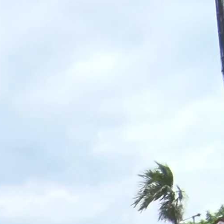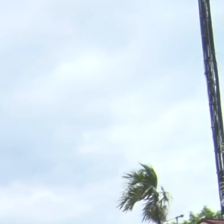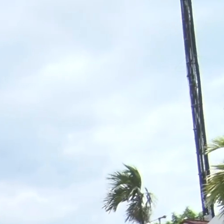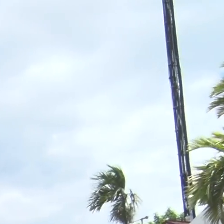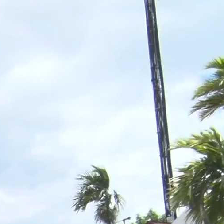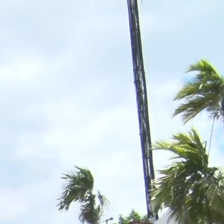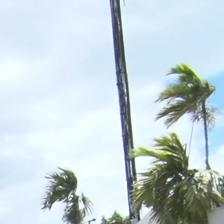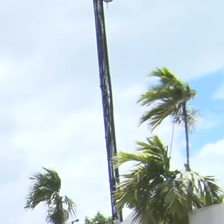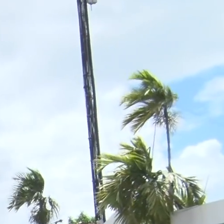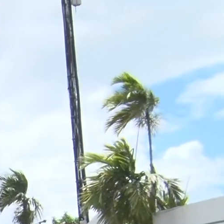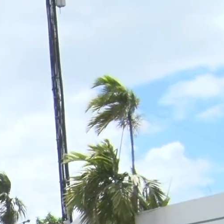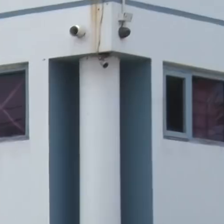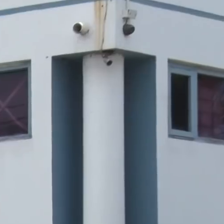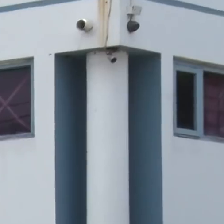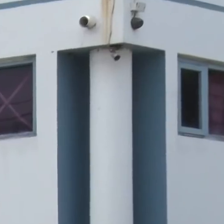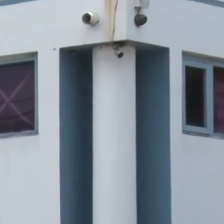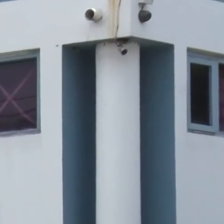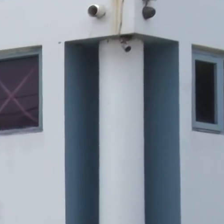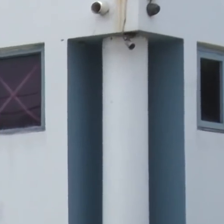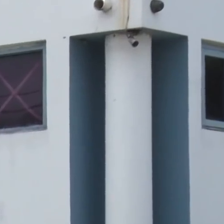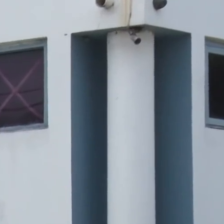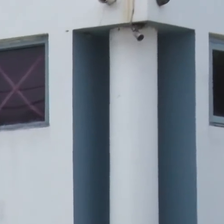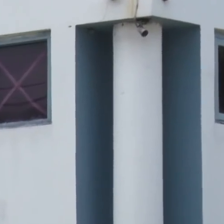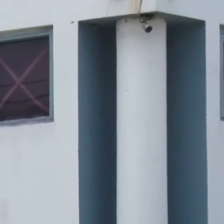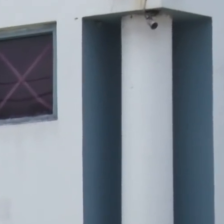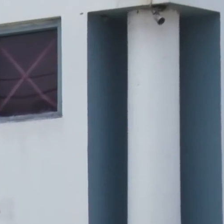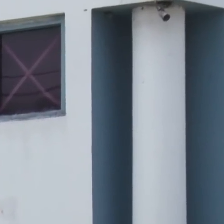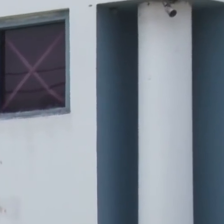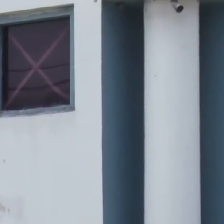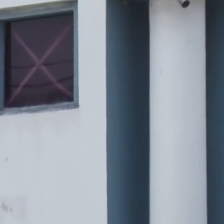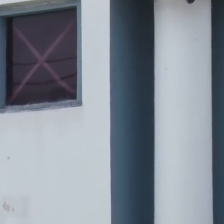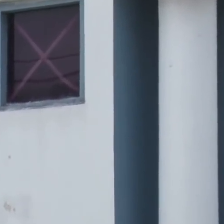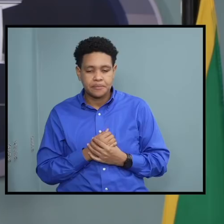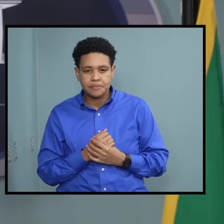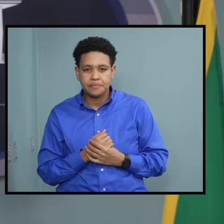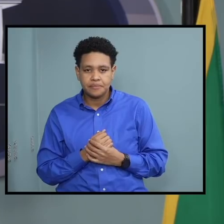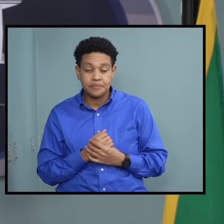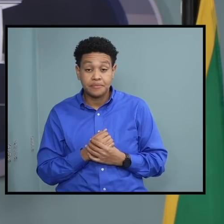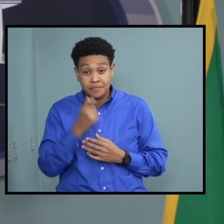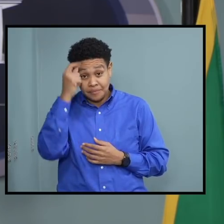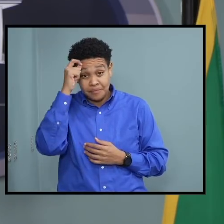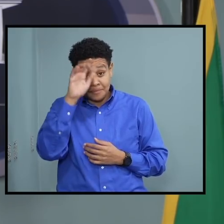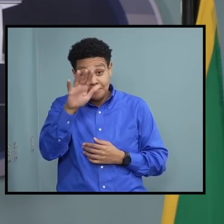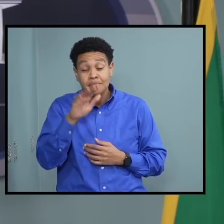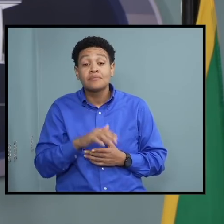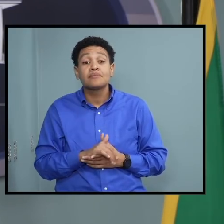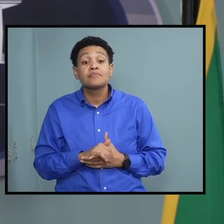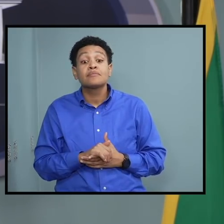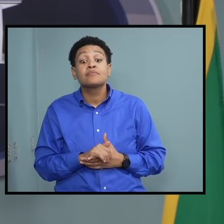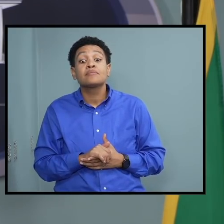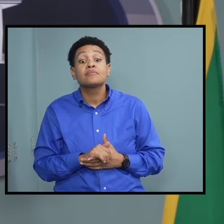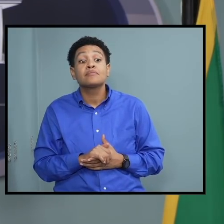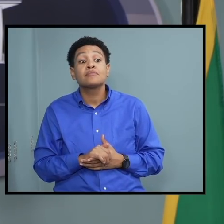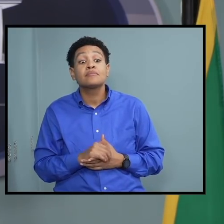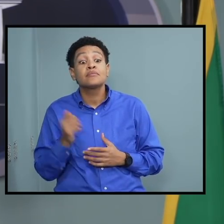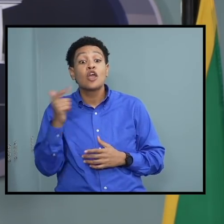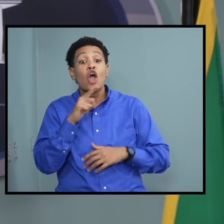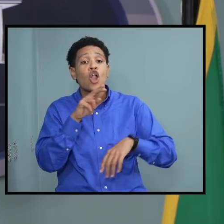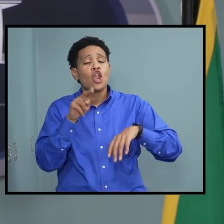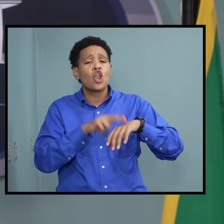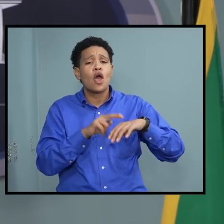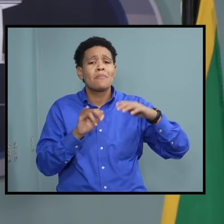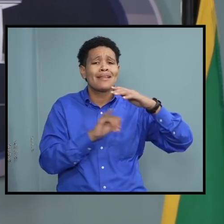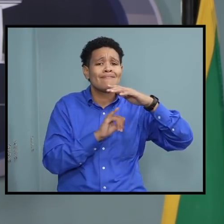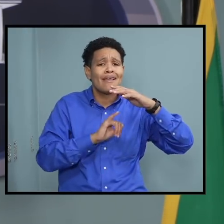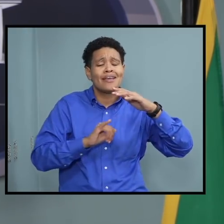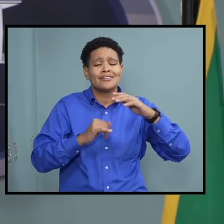sector organization of Jamaica to develop safety protocols for businesses. Of course, all the normal infection prevention